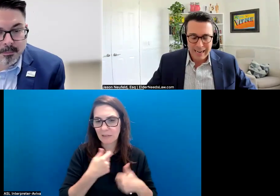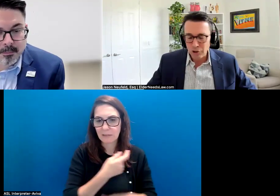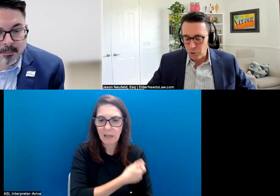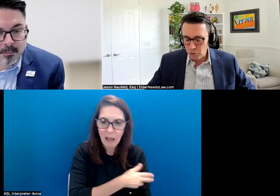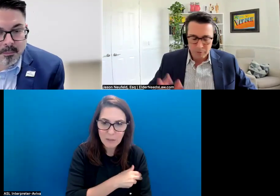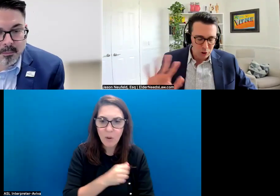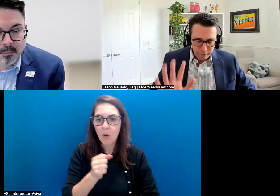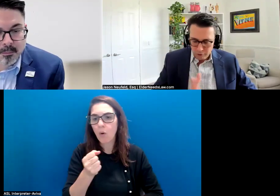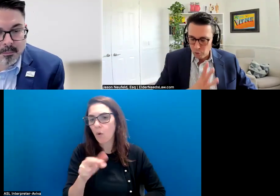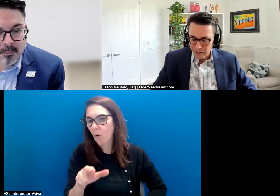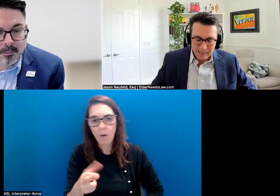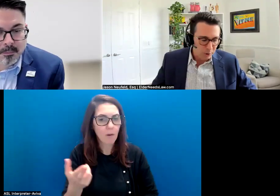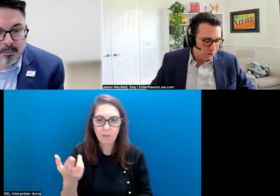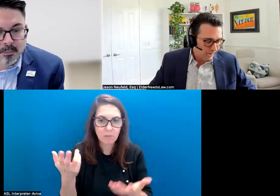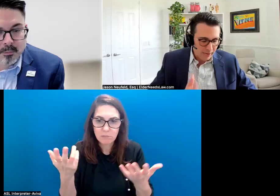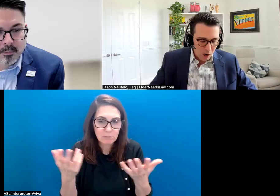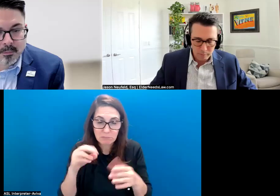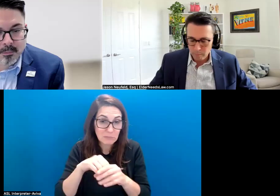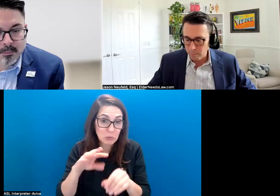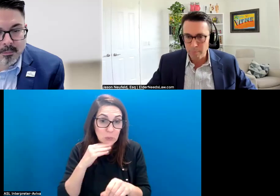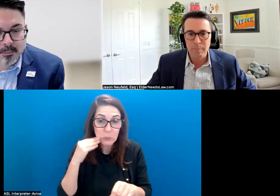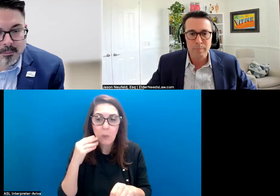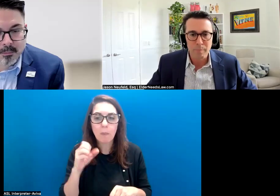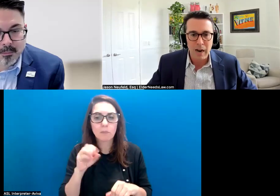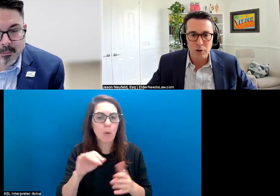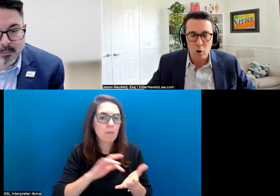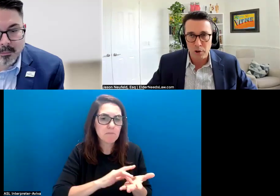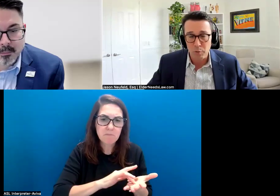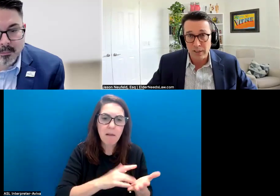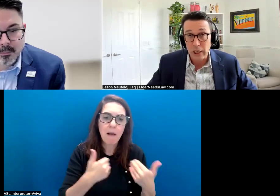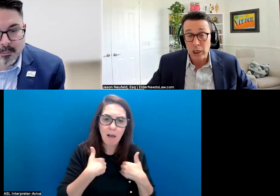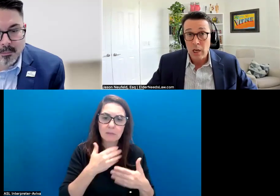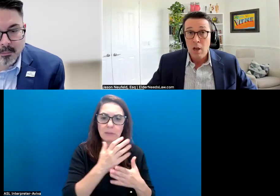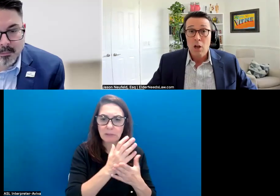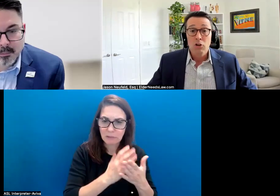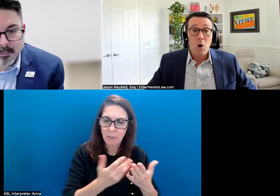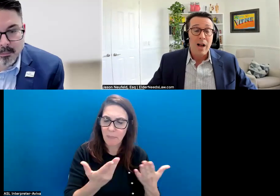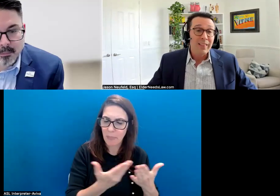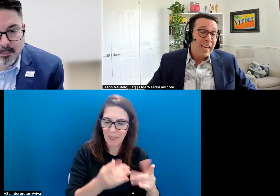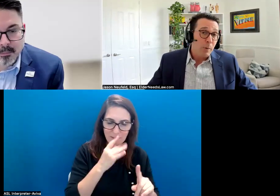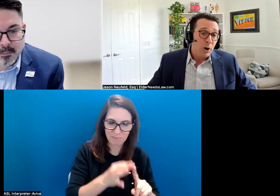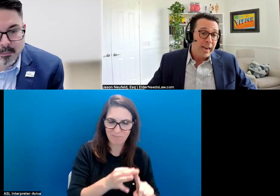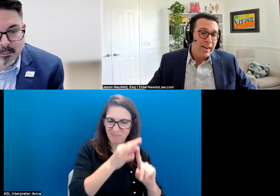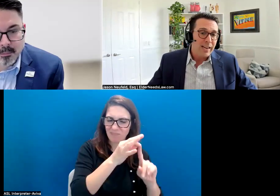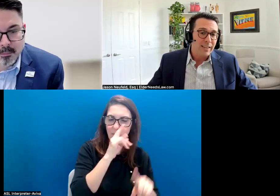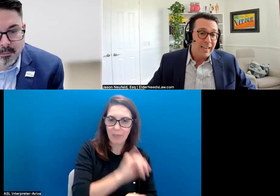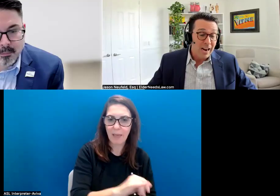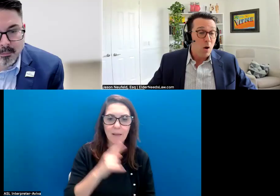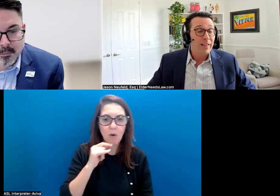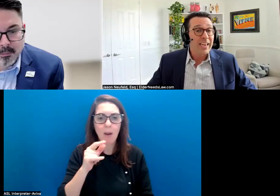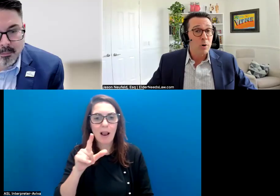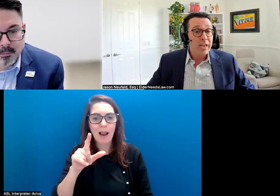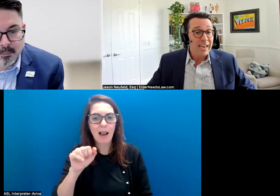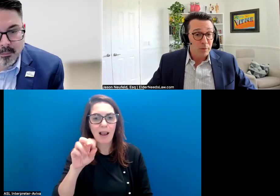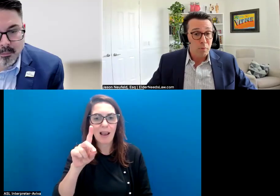that against you, subject to a few exceptions that I think are beyond the scope of this presentation. So